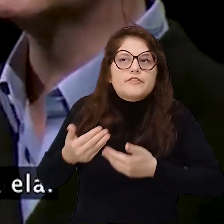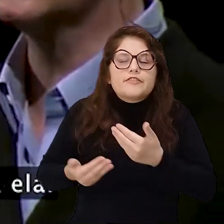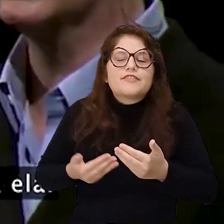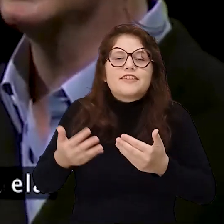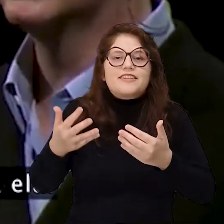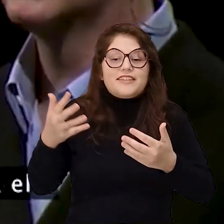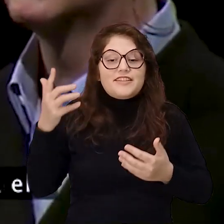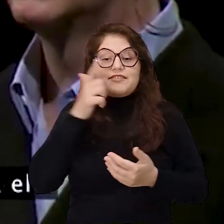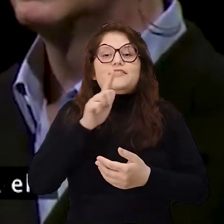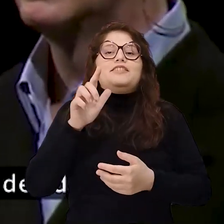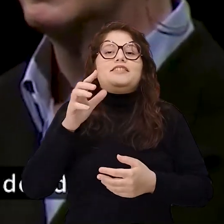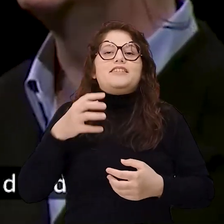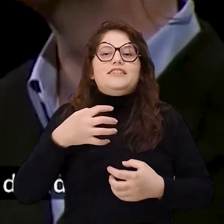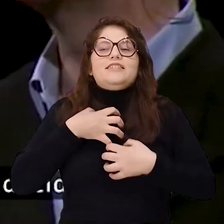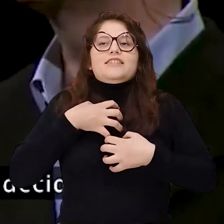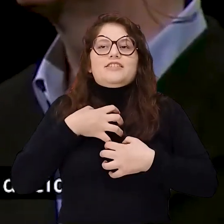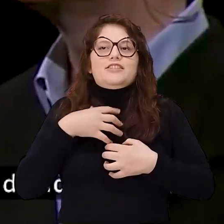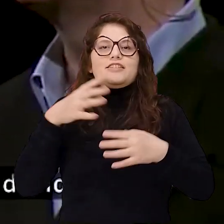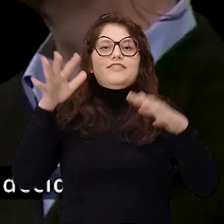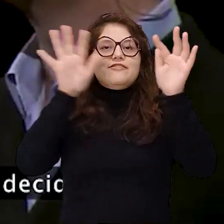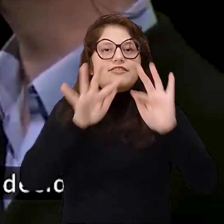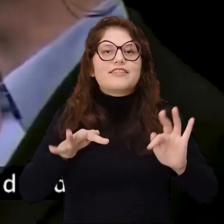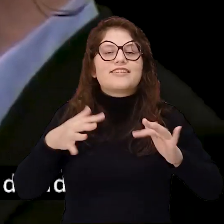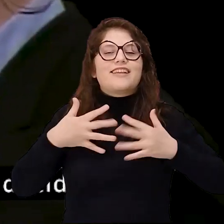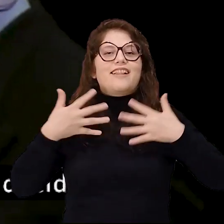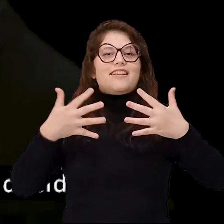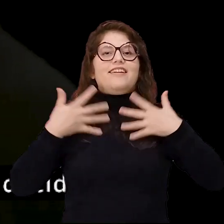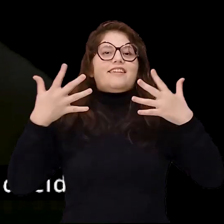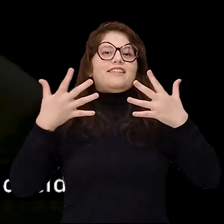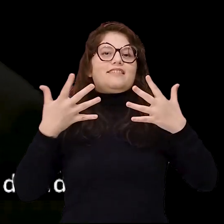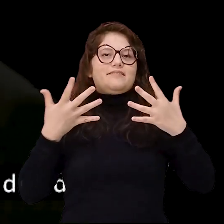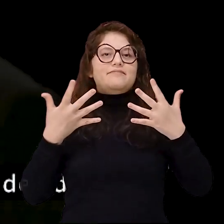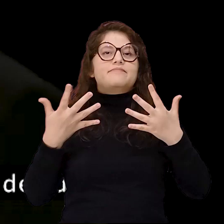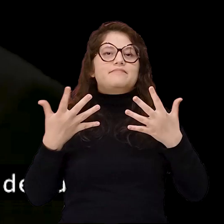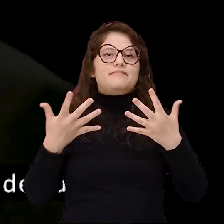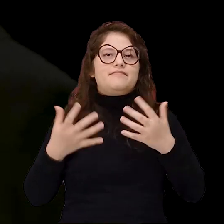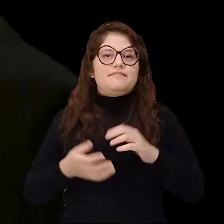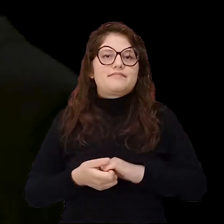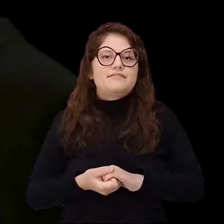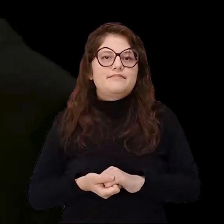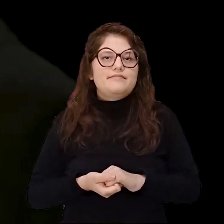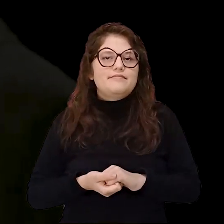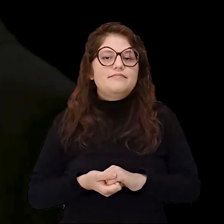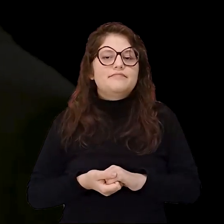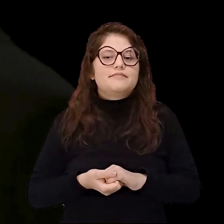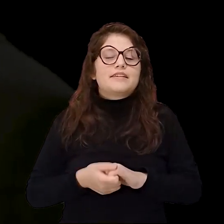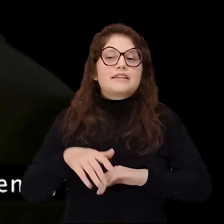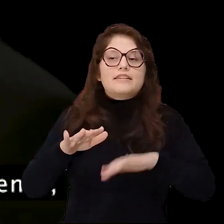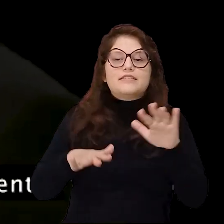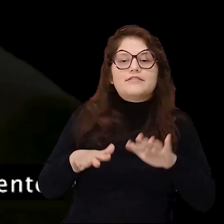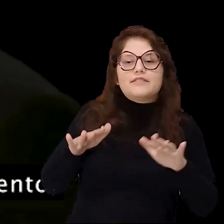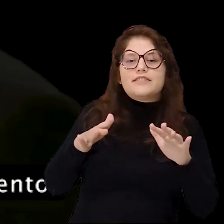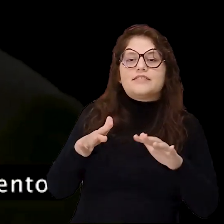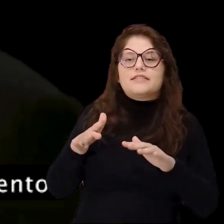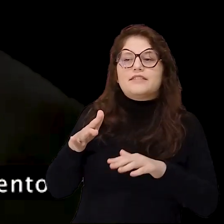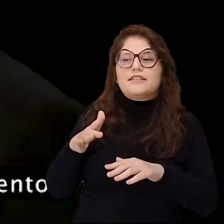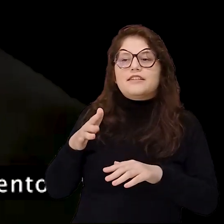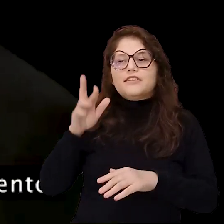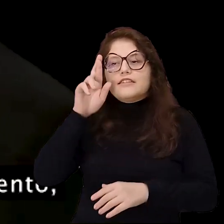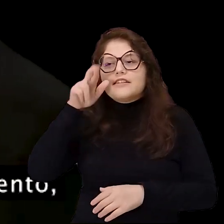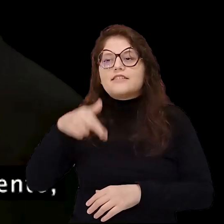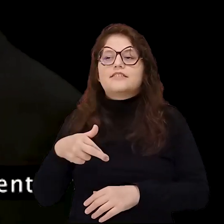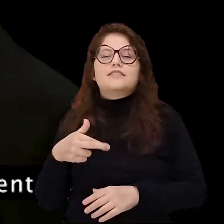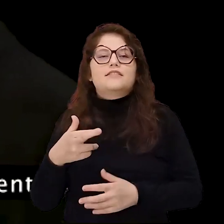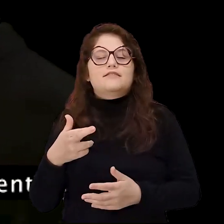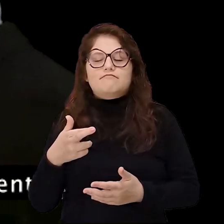cling to joy. I love it because each day I decide, sometimes gamely and sometimes against the